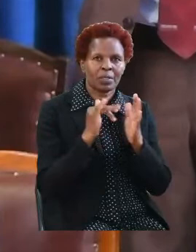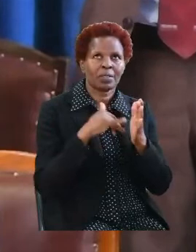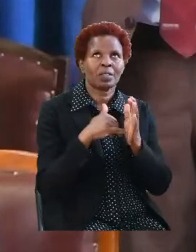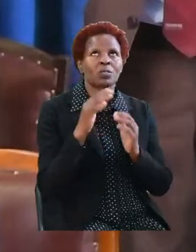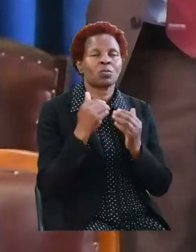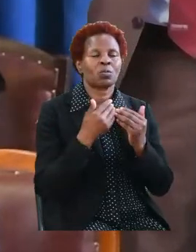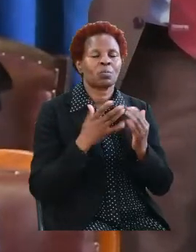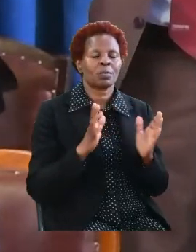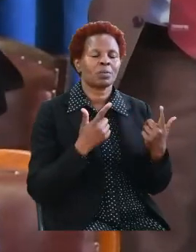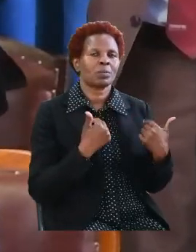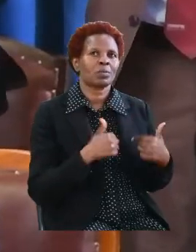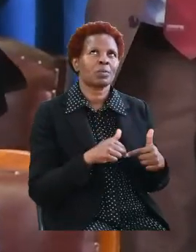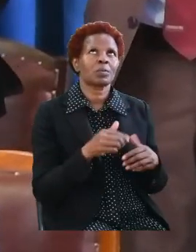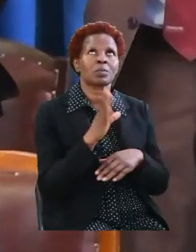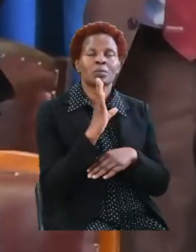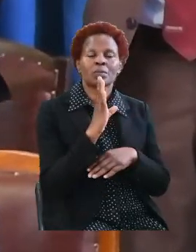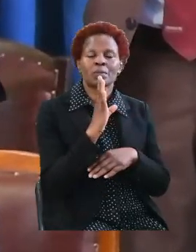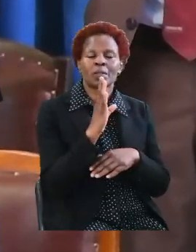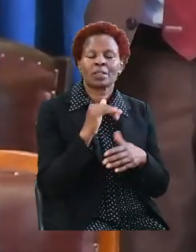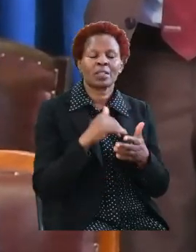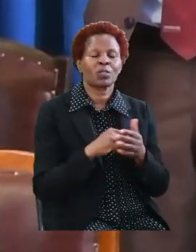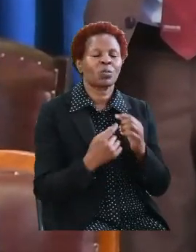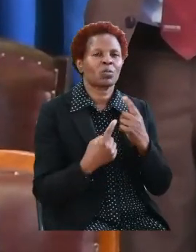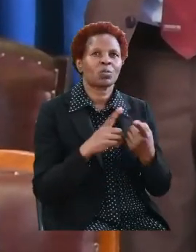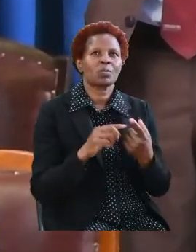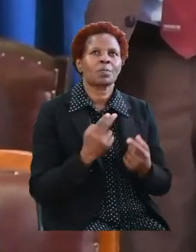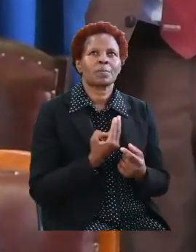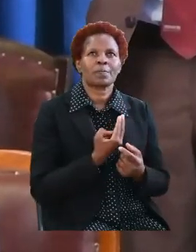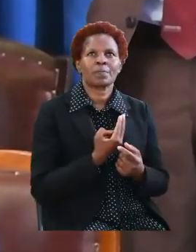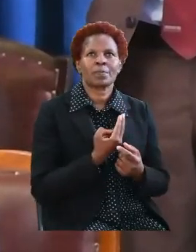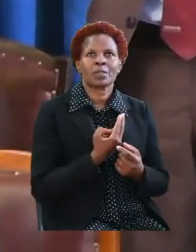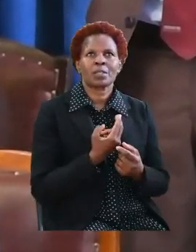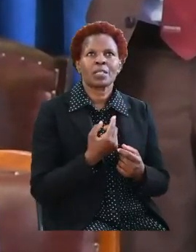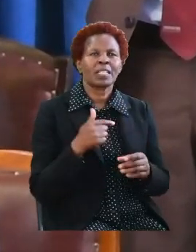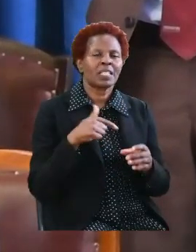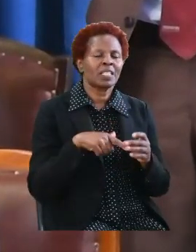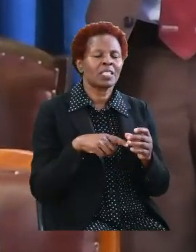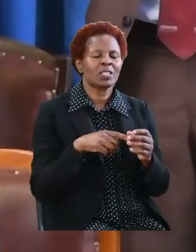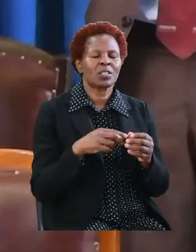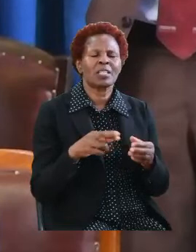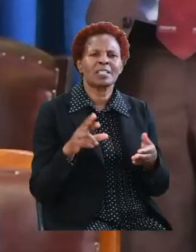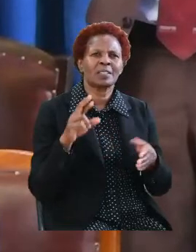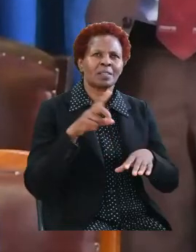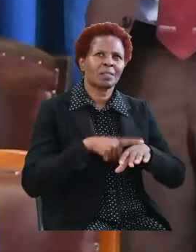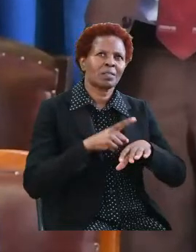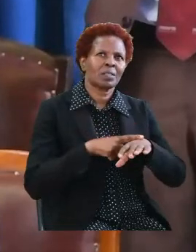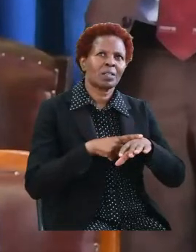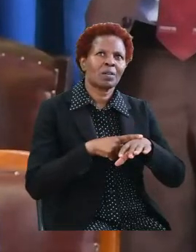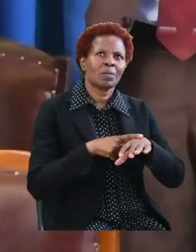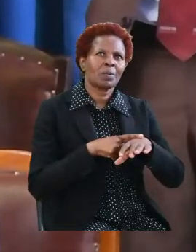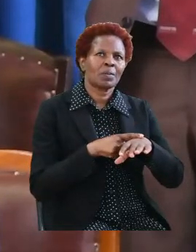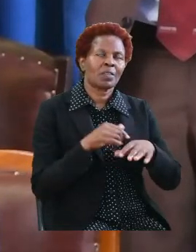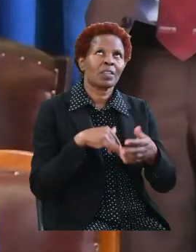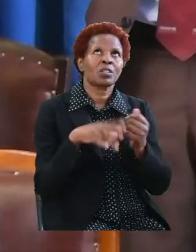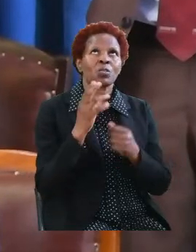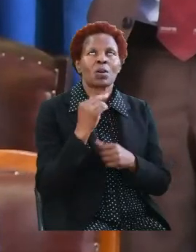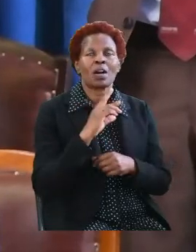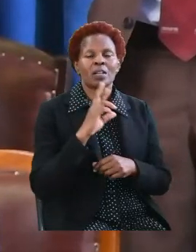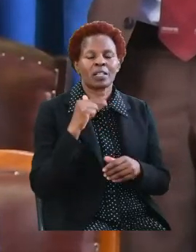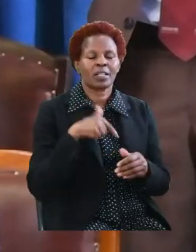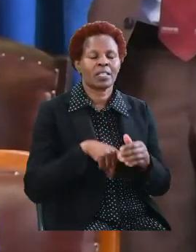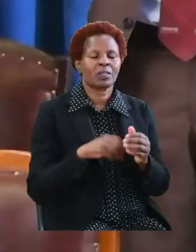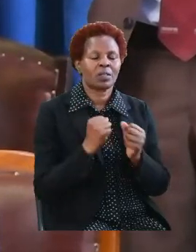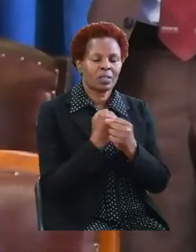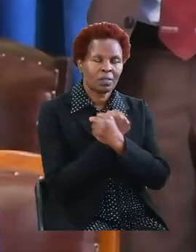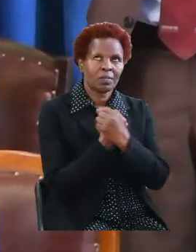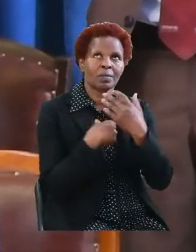shall open our hearts, O God, that you may speak to us in regards to the season and the time that you are in. We love you